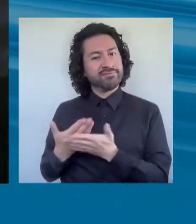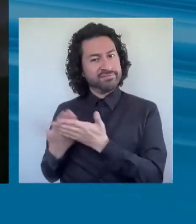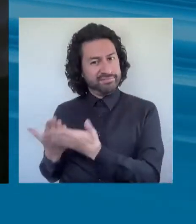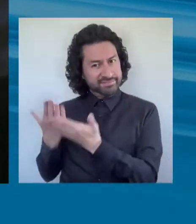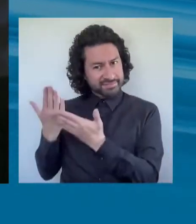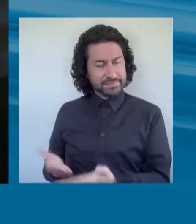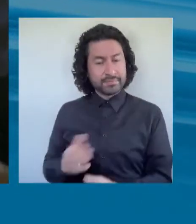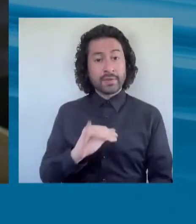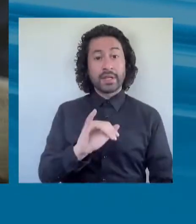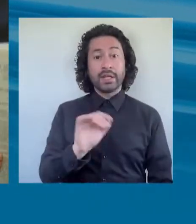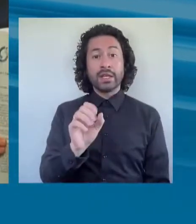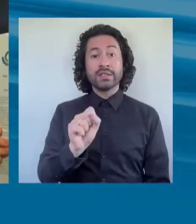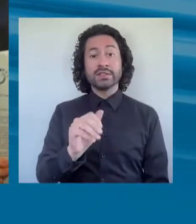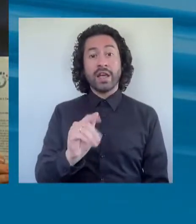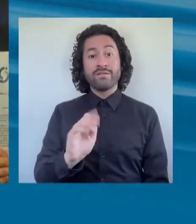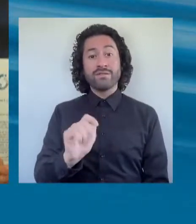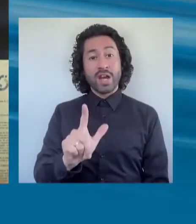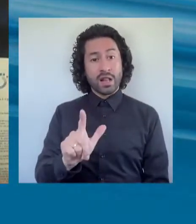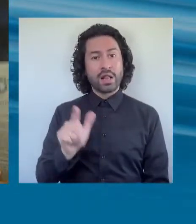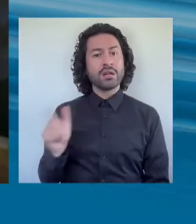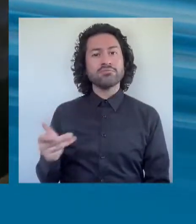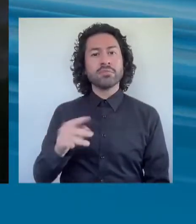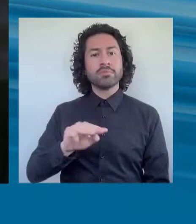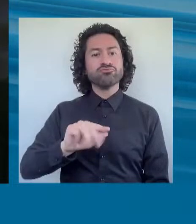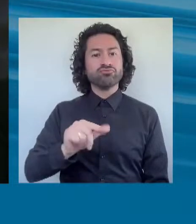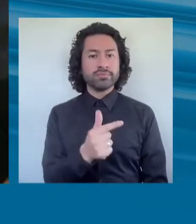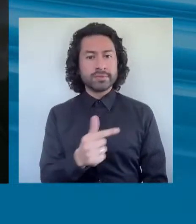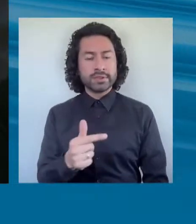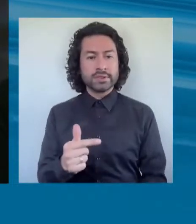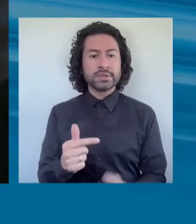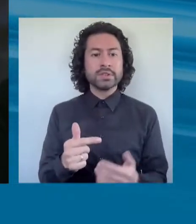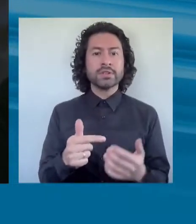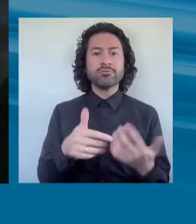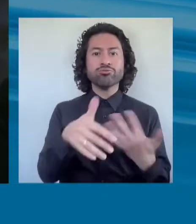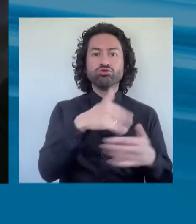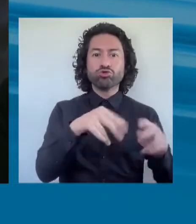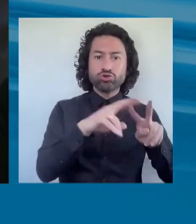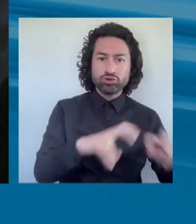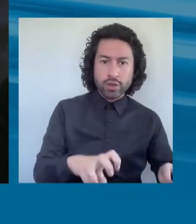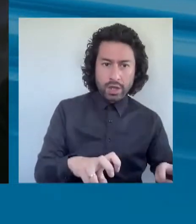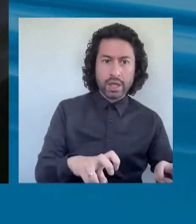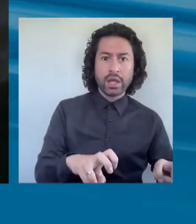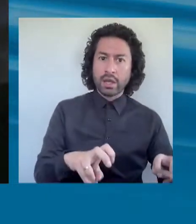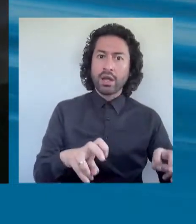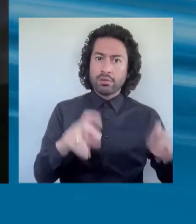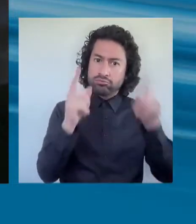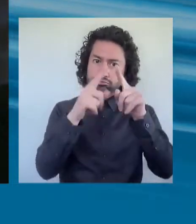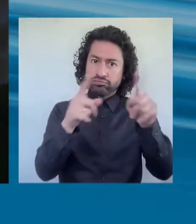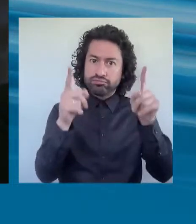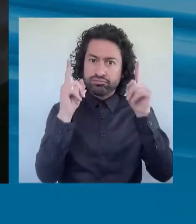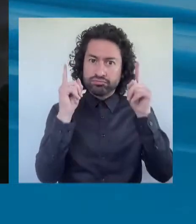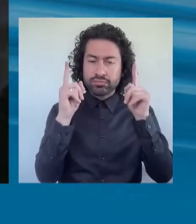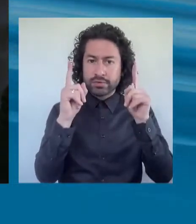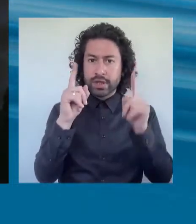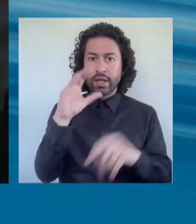very well invited here. Isabel Roman has a master's degree